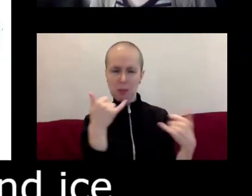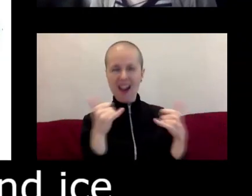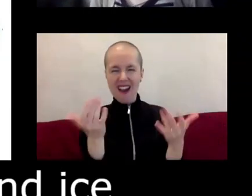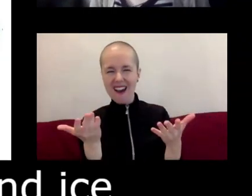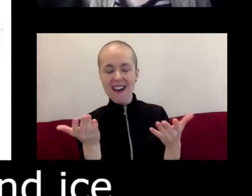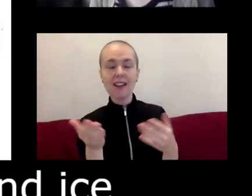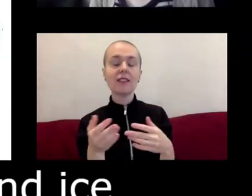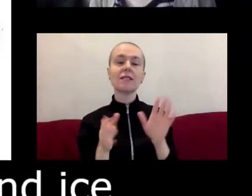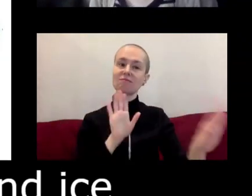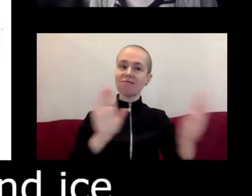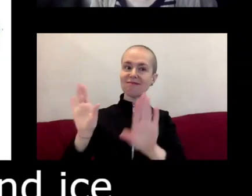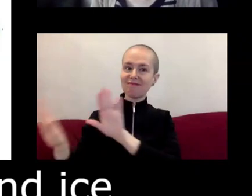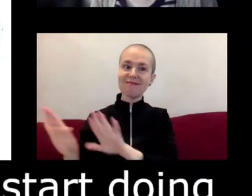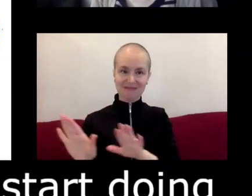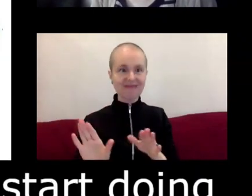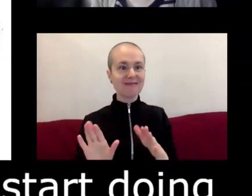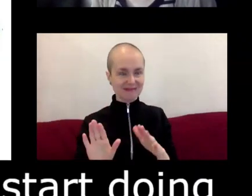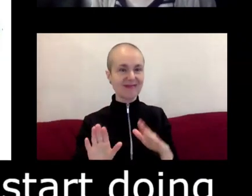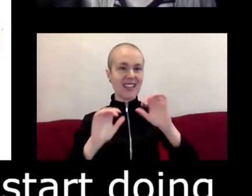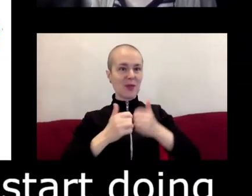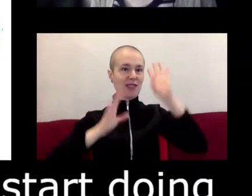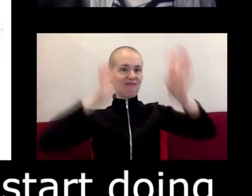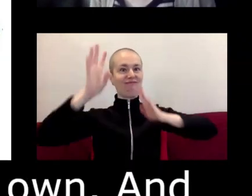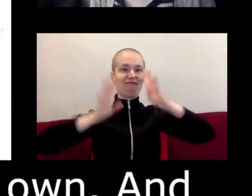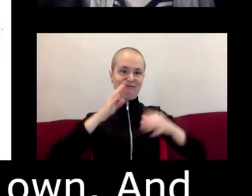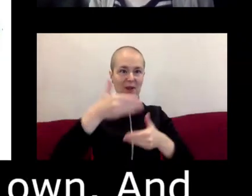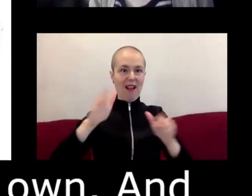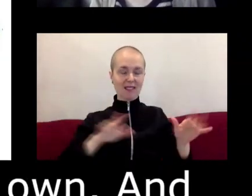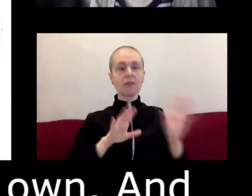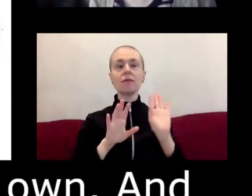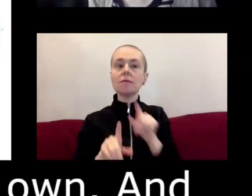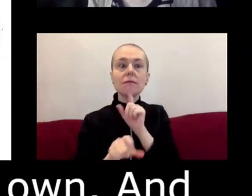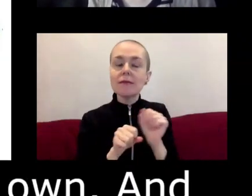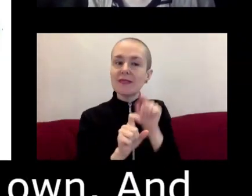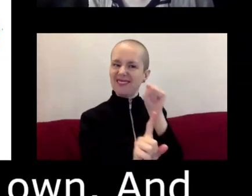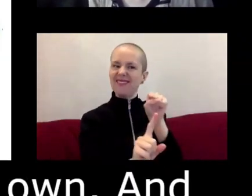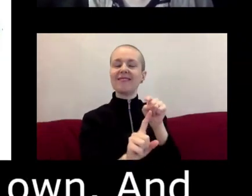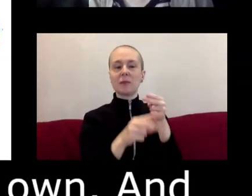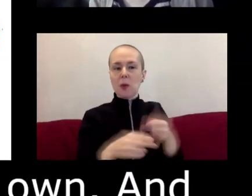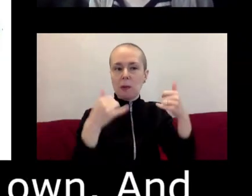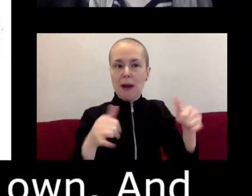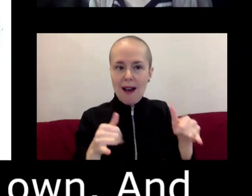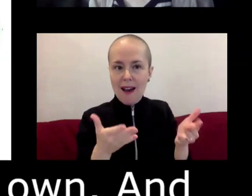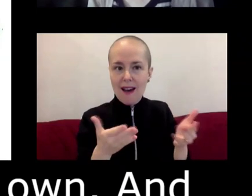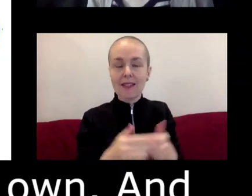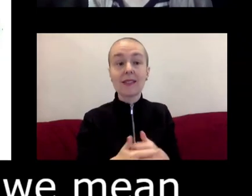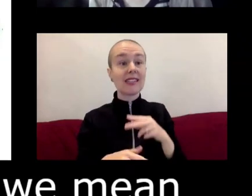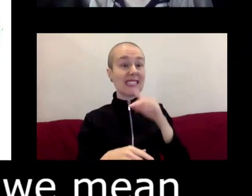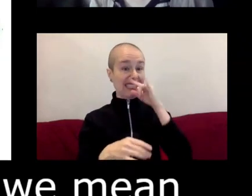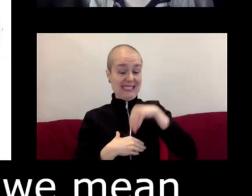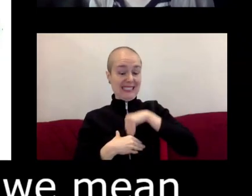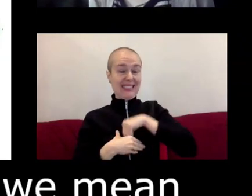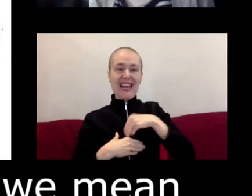different things on their own. And that's sort of like what we mean by play. Play is something that kids do because they are